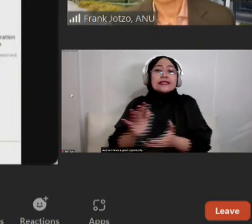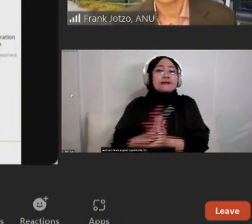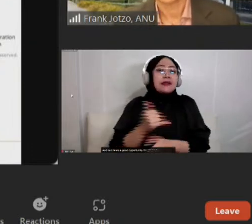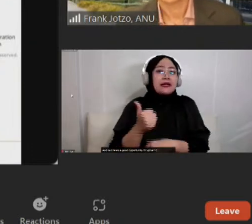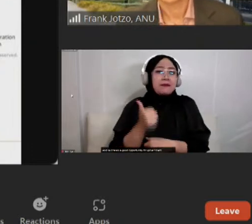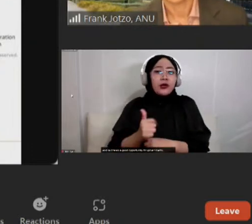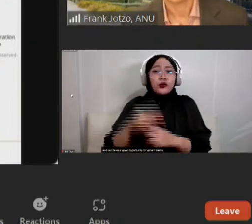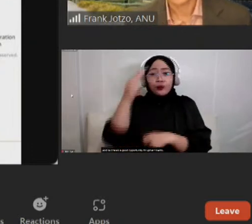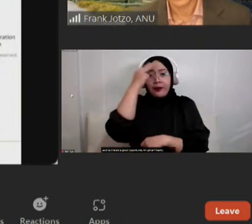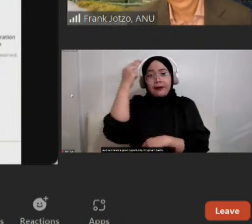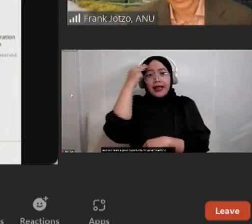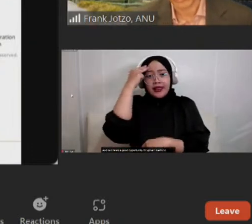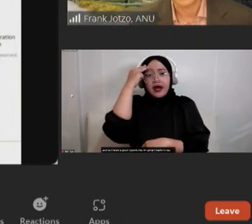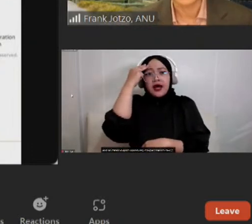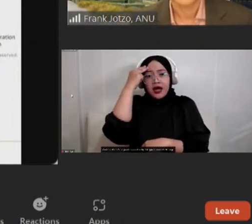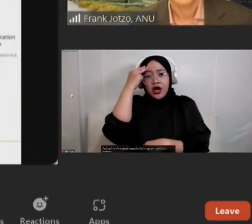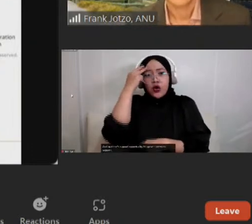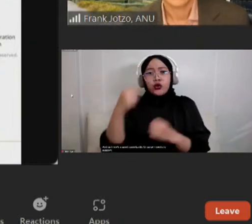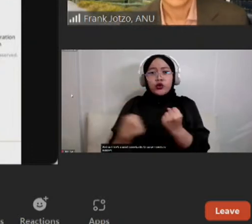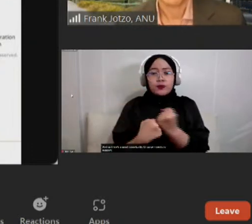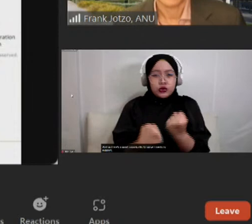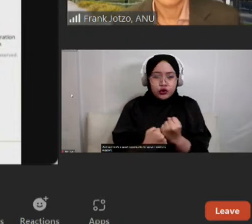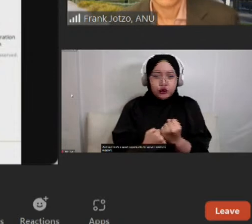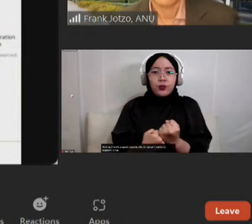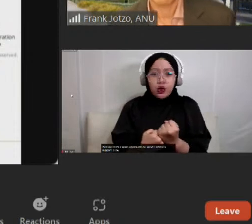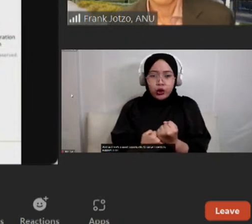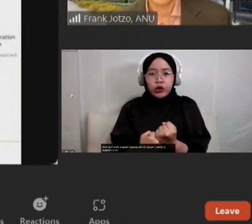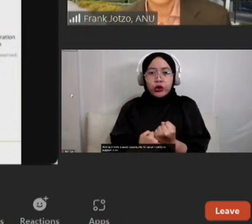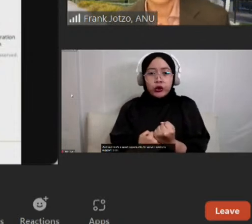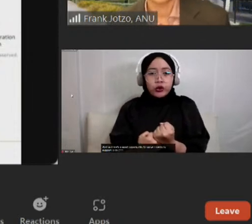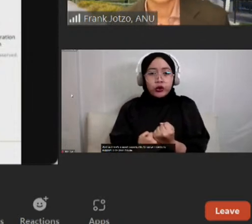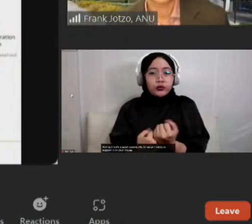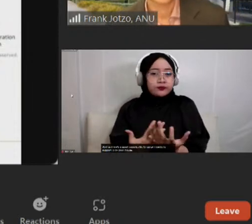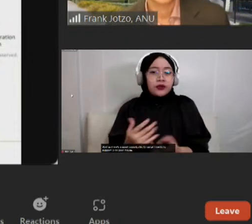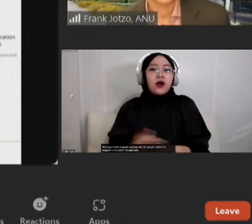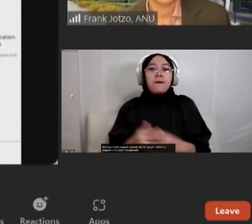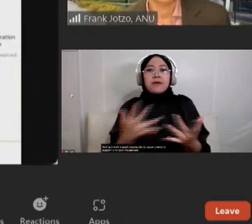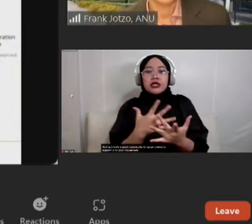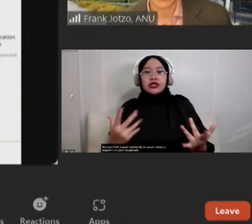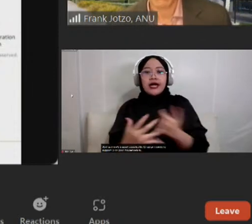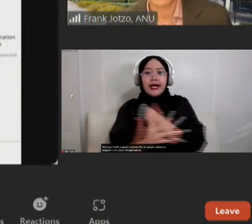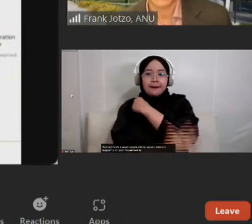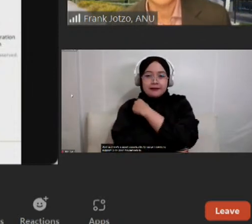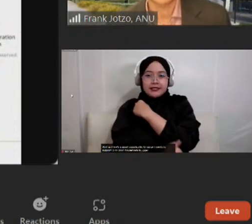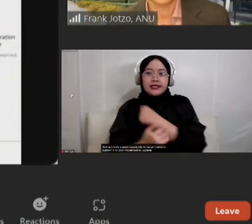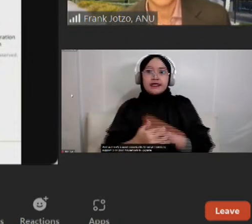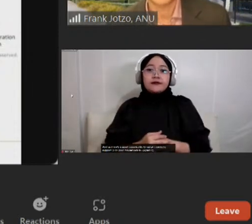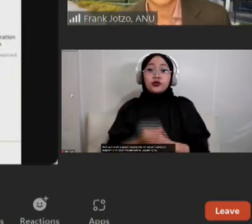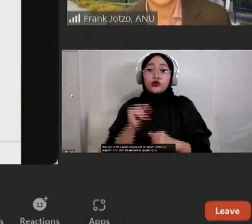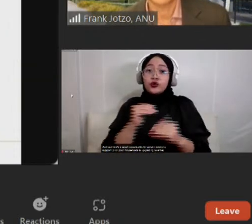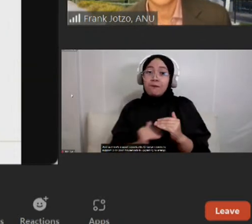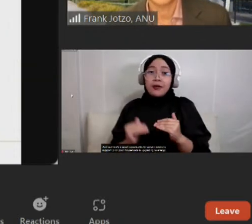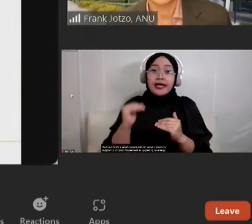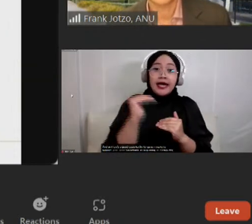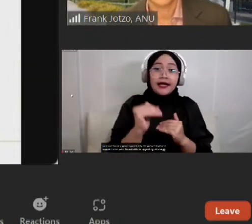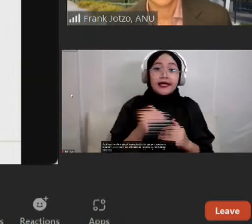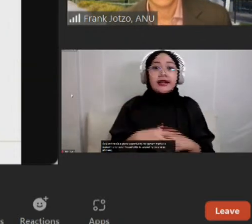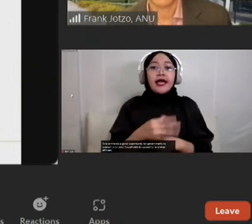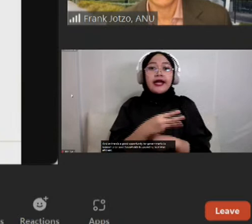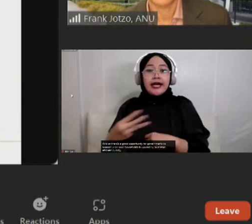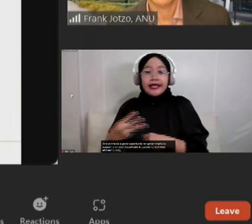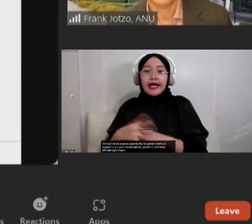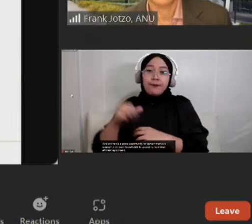for governments to support poor households in upgrading to